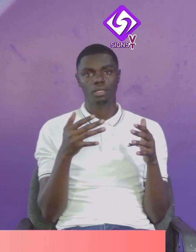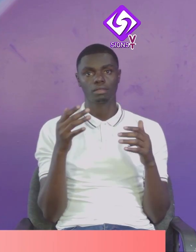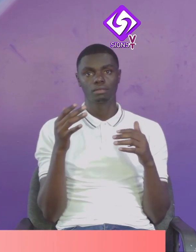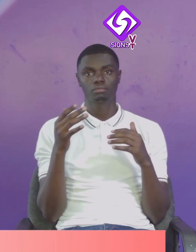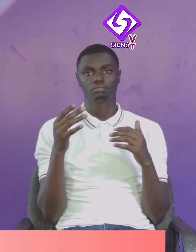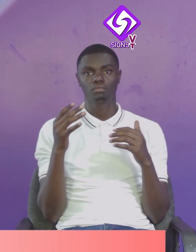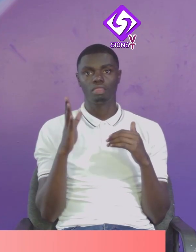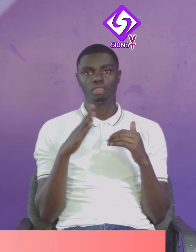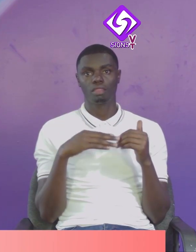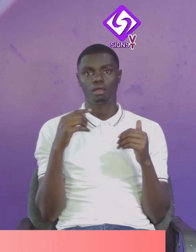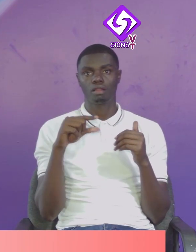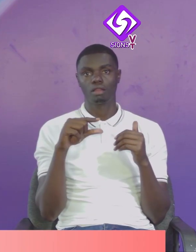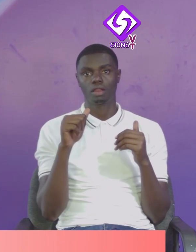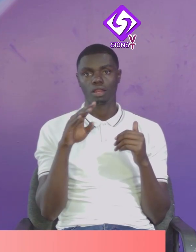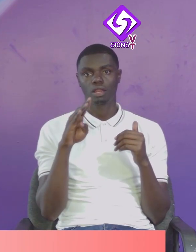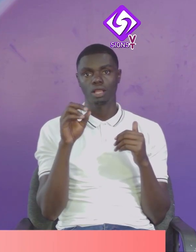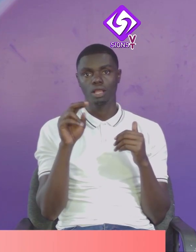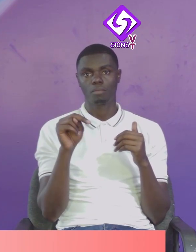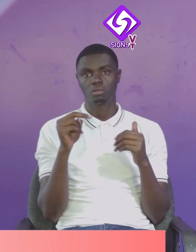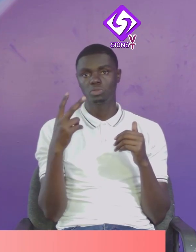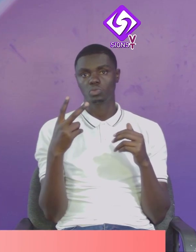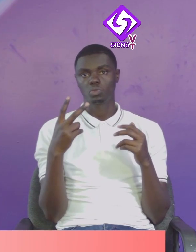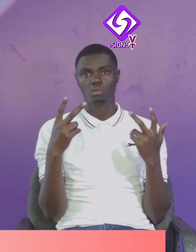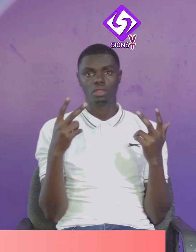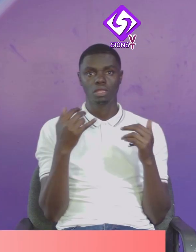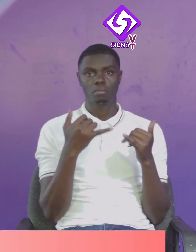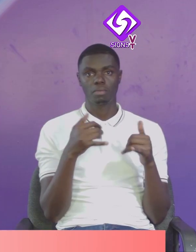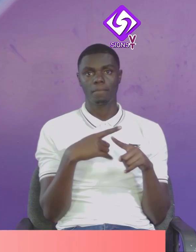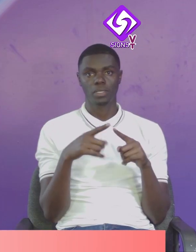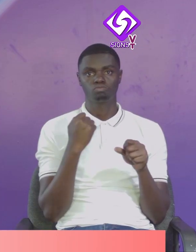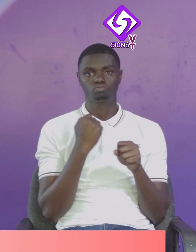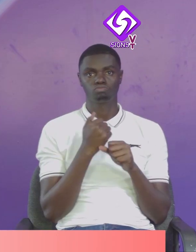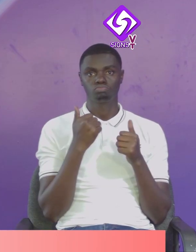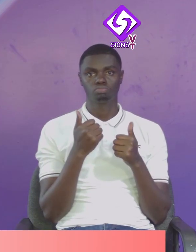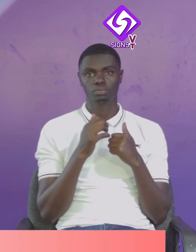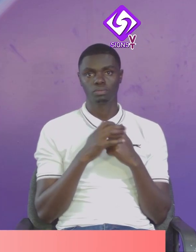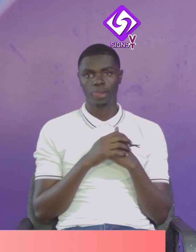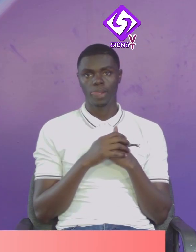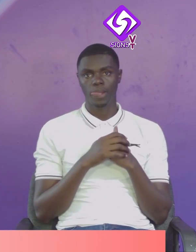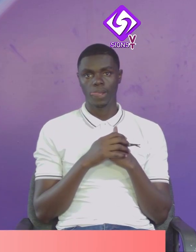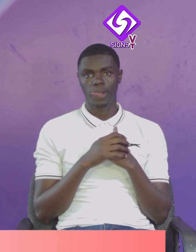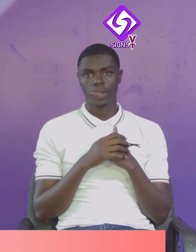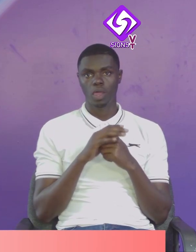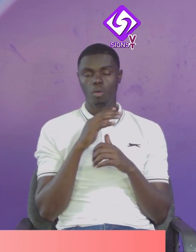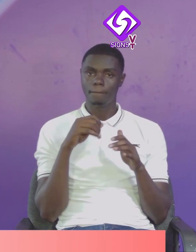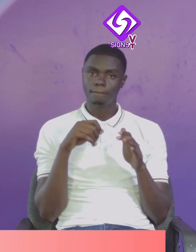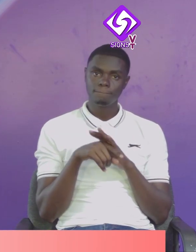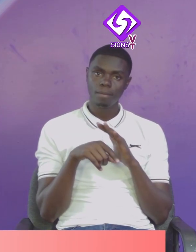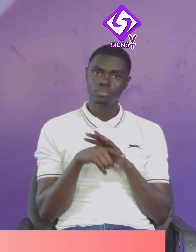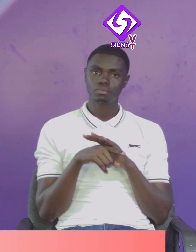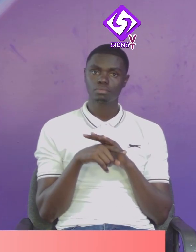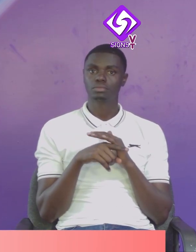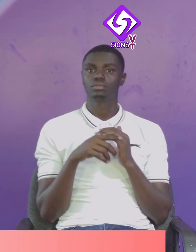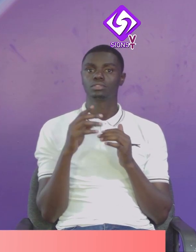maybe two, 3 players over there. But it was a commendable performance. All goals coming in the second half for